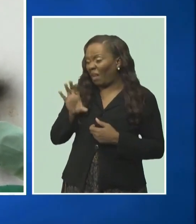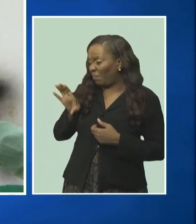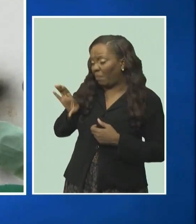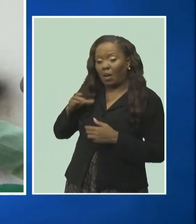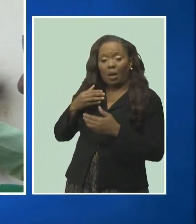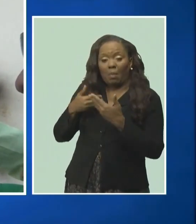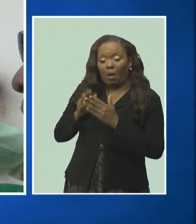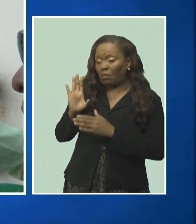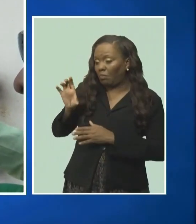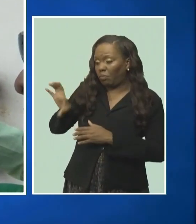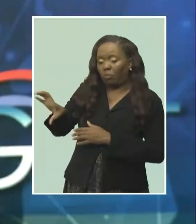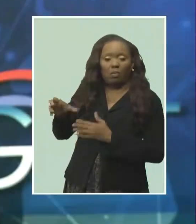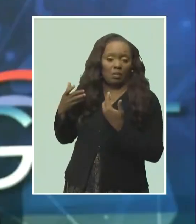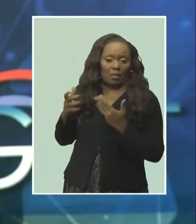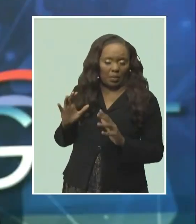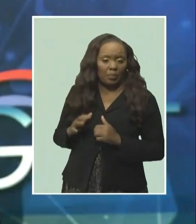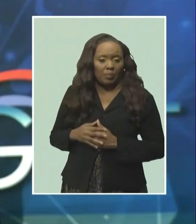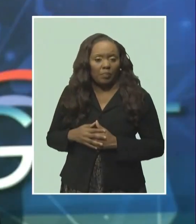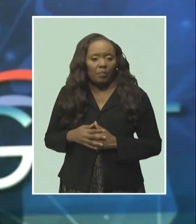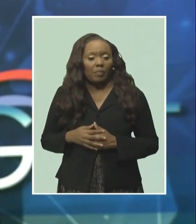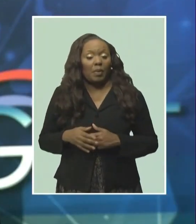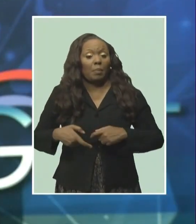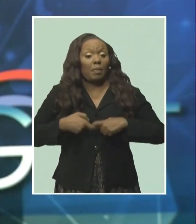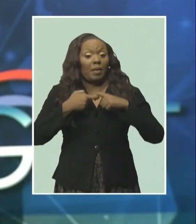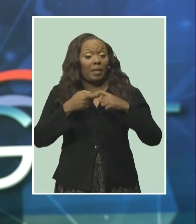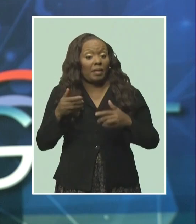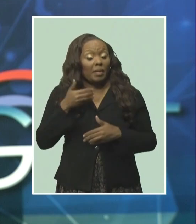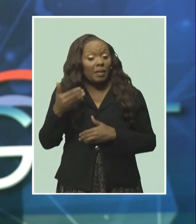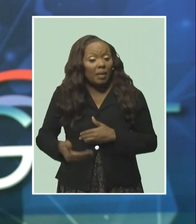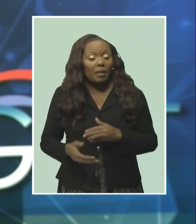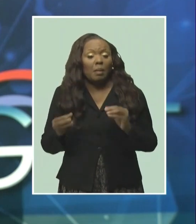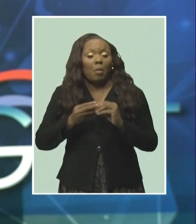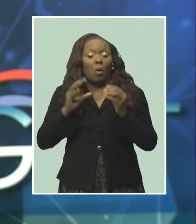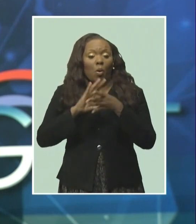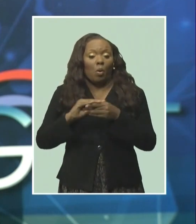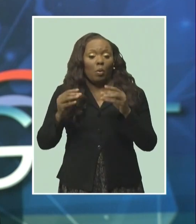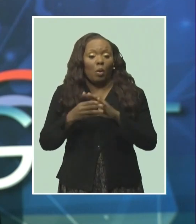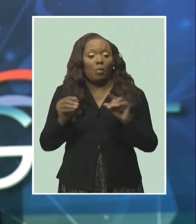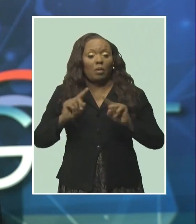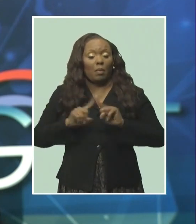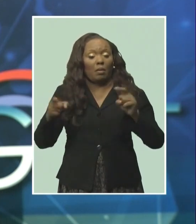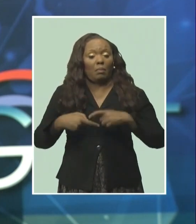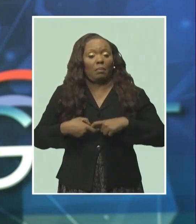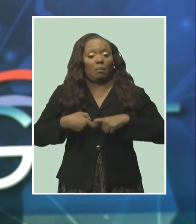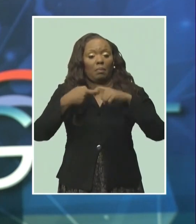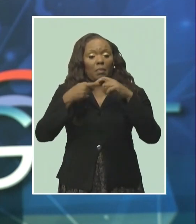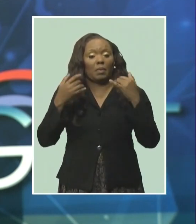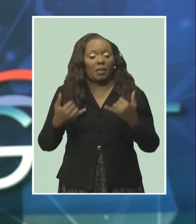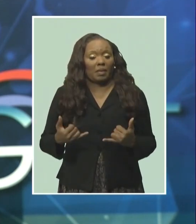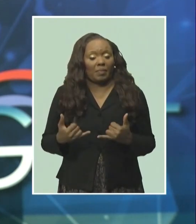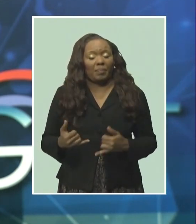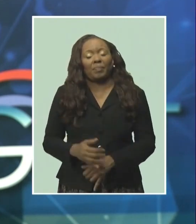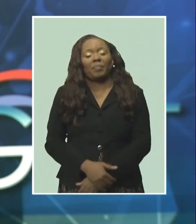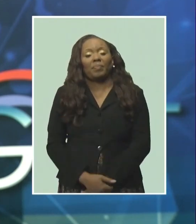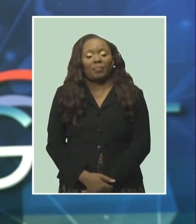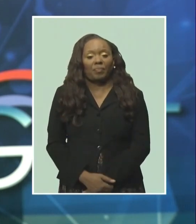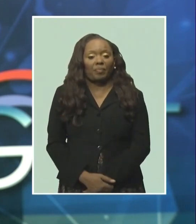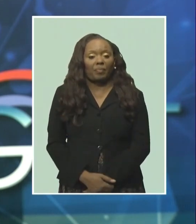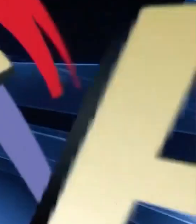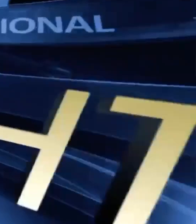and stuff like that there. Station Officer Emerson White spoke of the fire department's response.